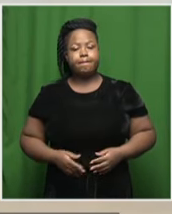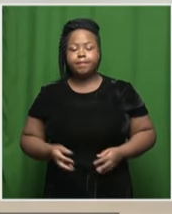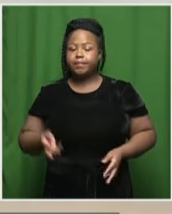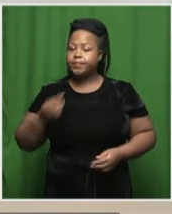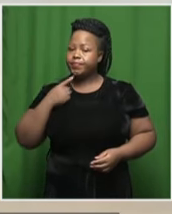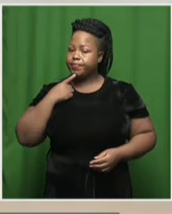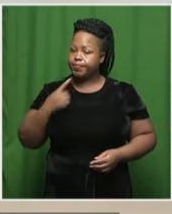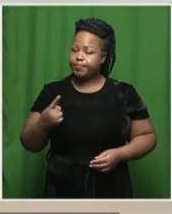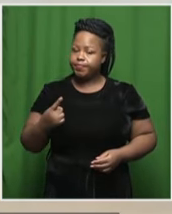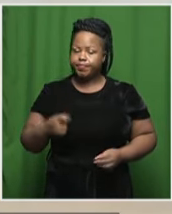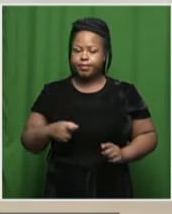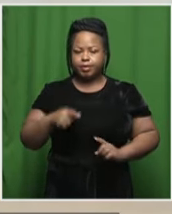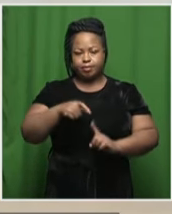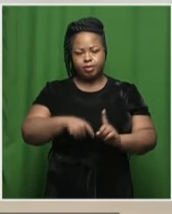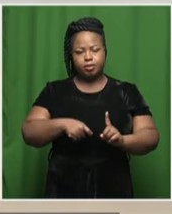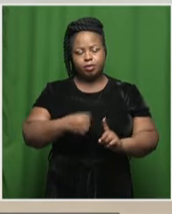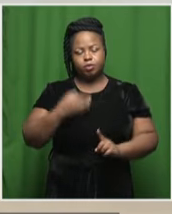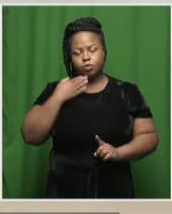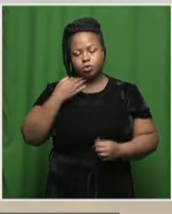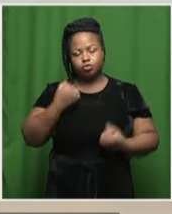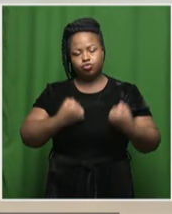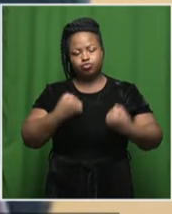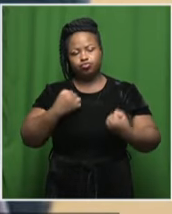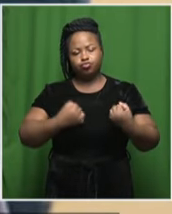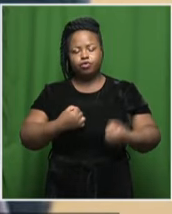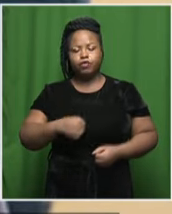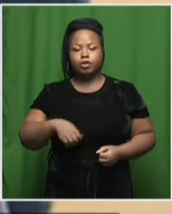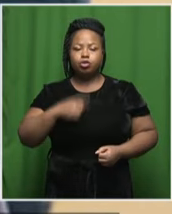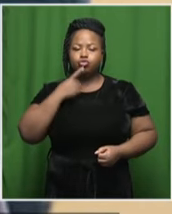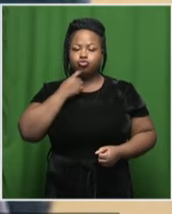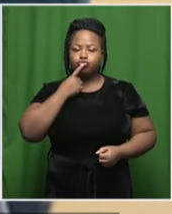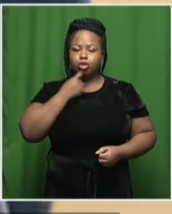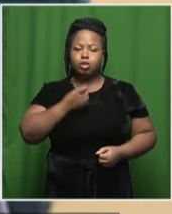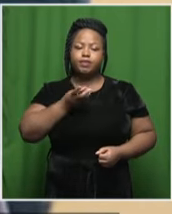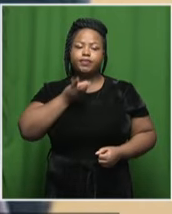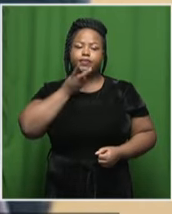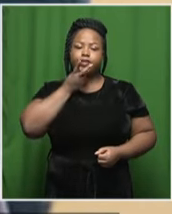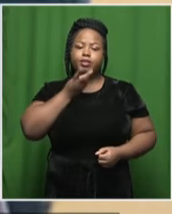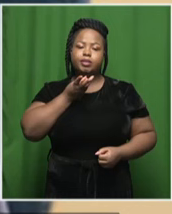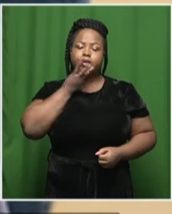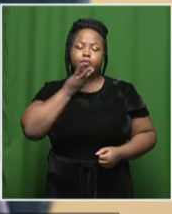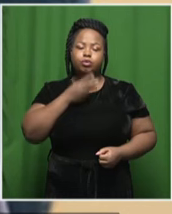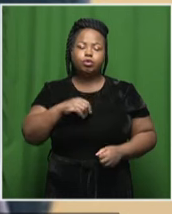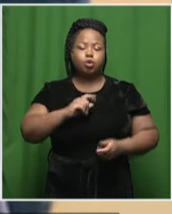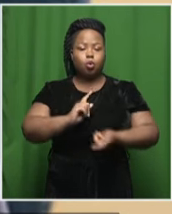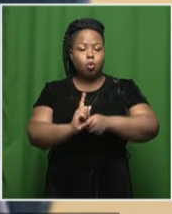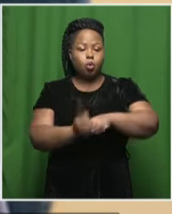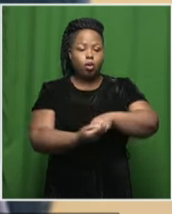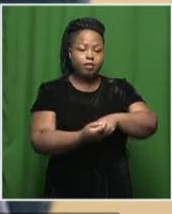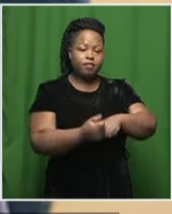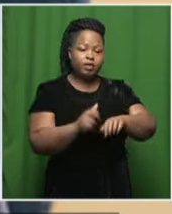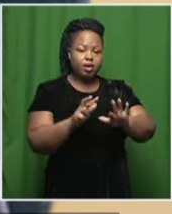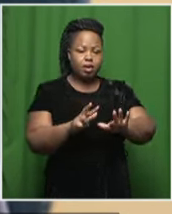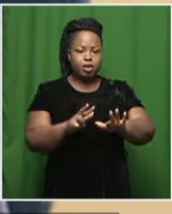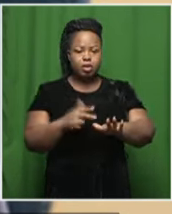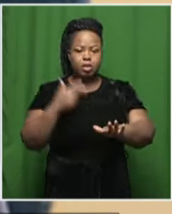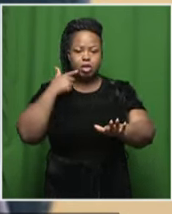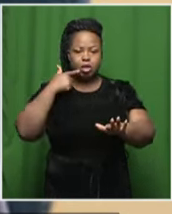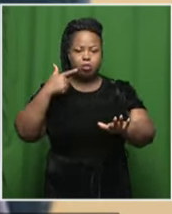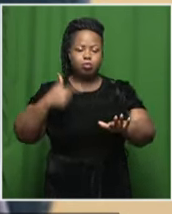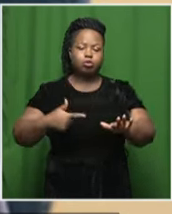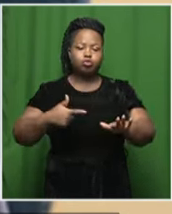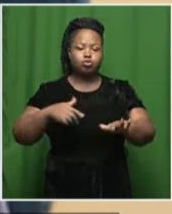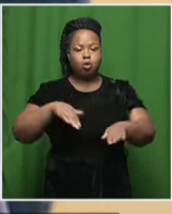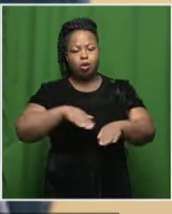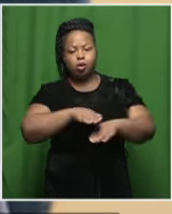that the victim, who was driving a red VW Golf 8 GTI, drove into the petrol station in